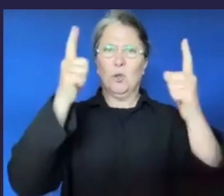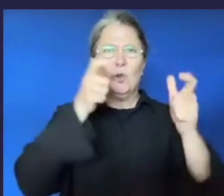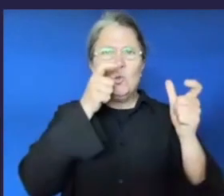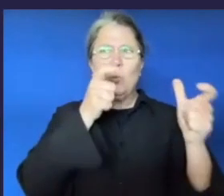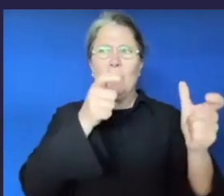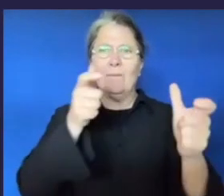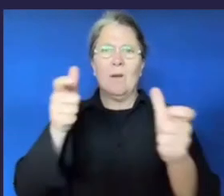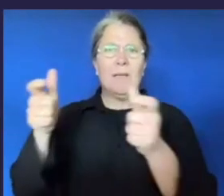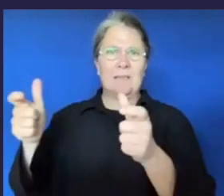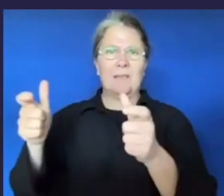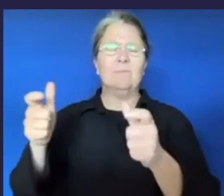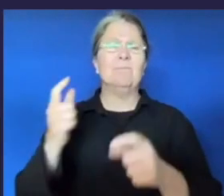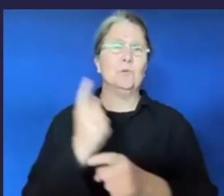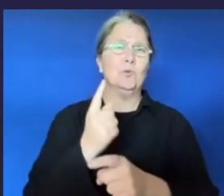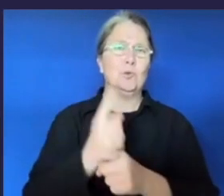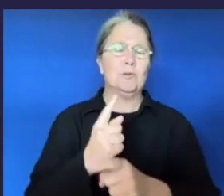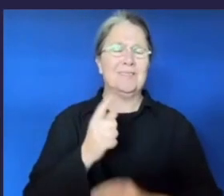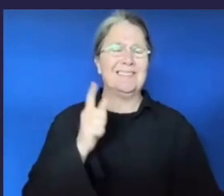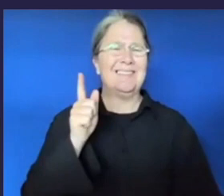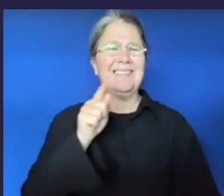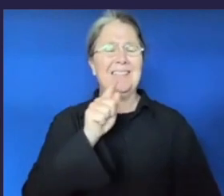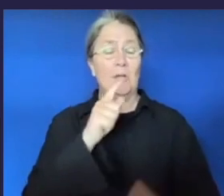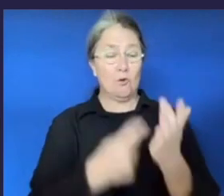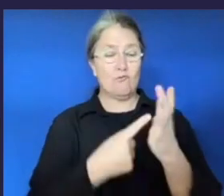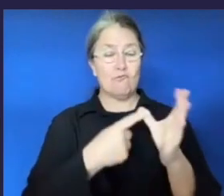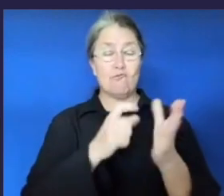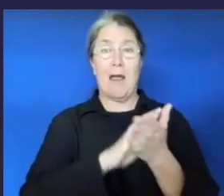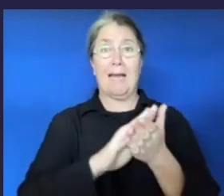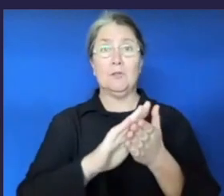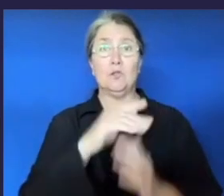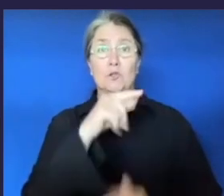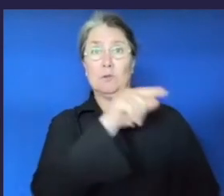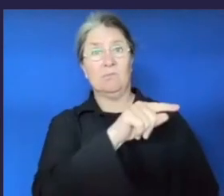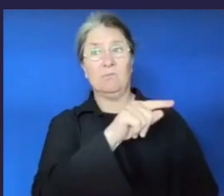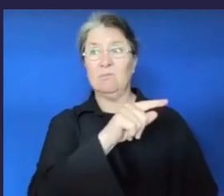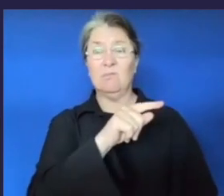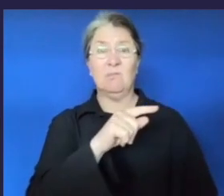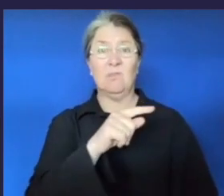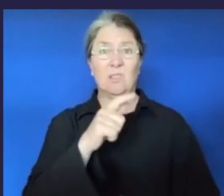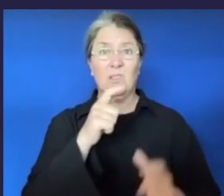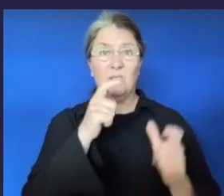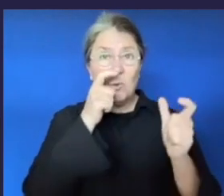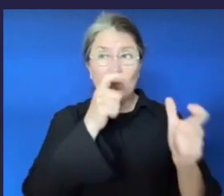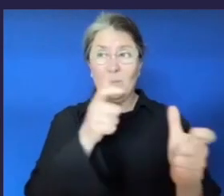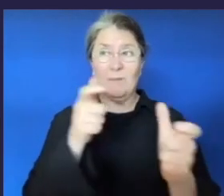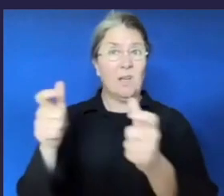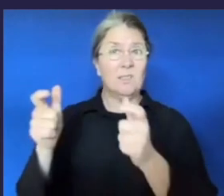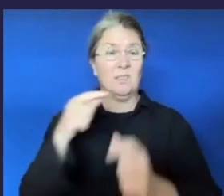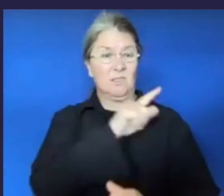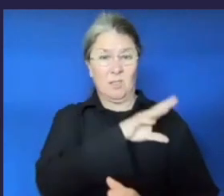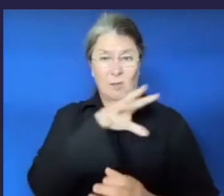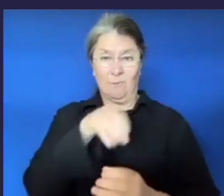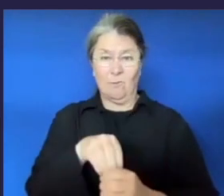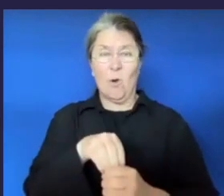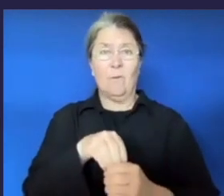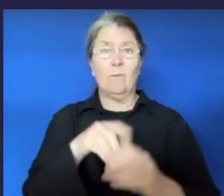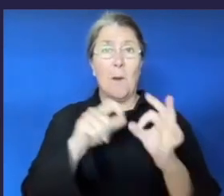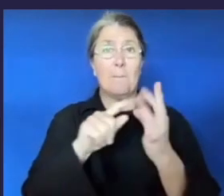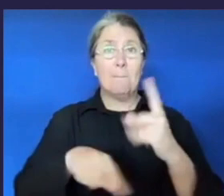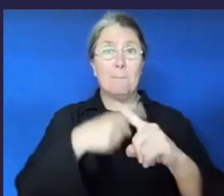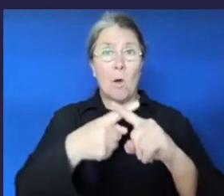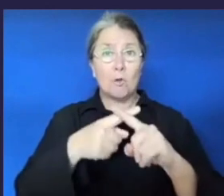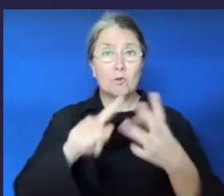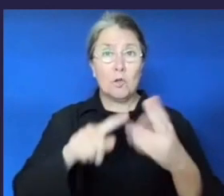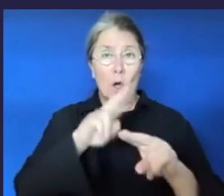house officers here at Chapel off Chapel. So she is part of the box office delivery and our bar service